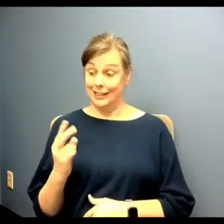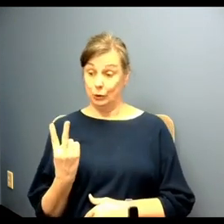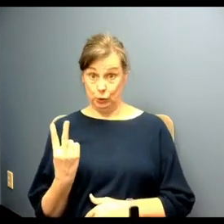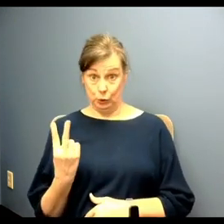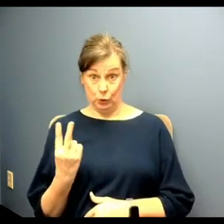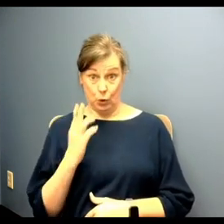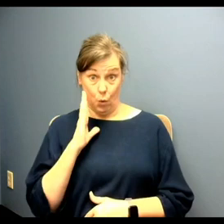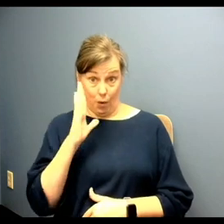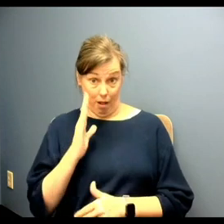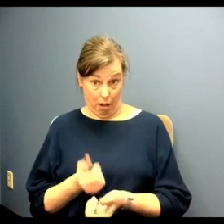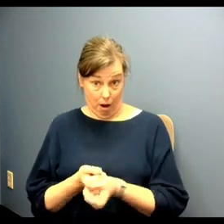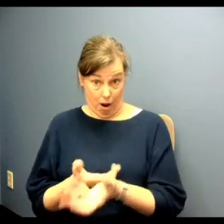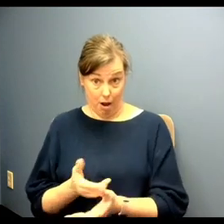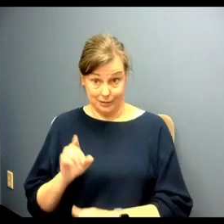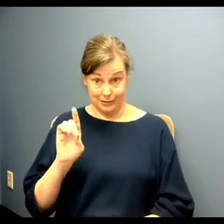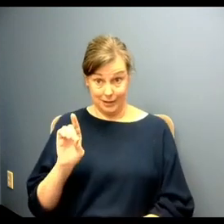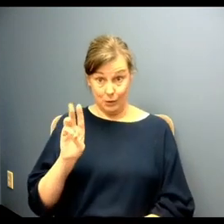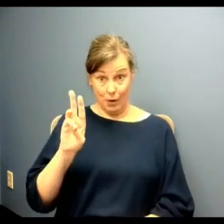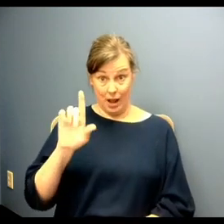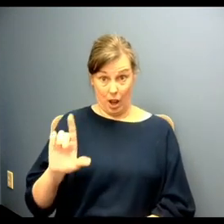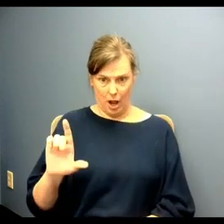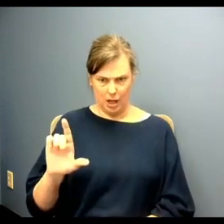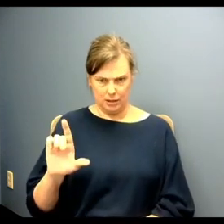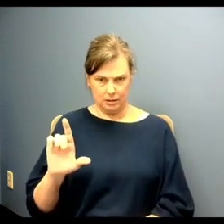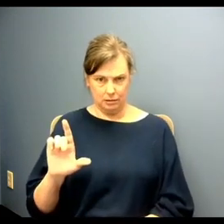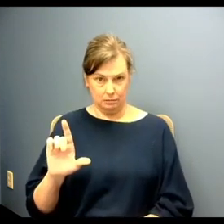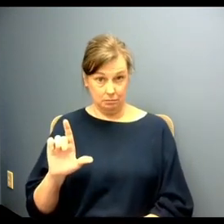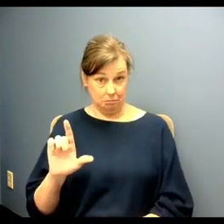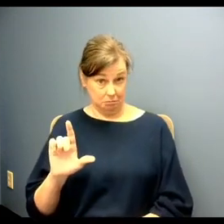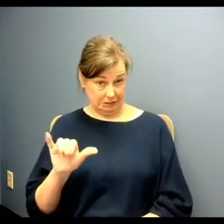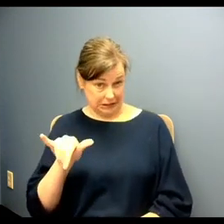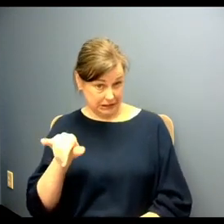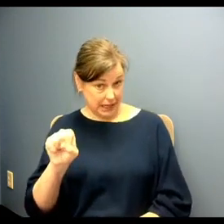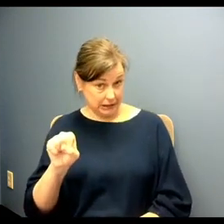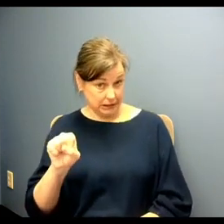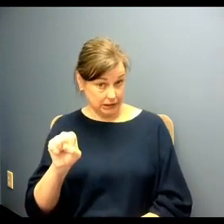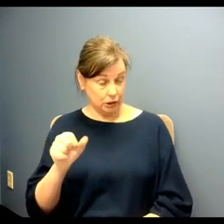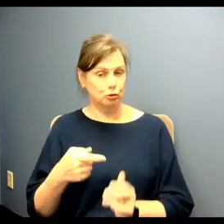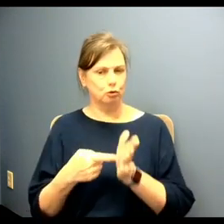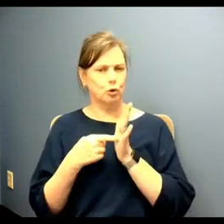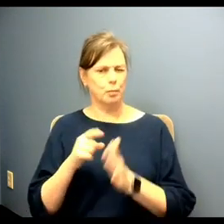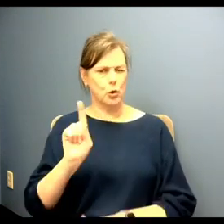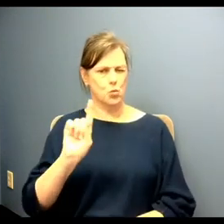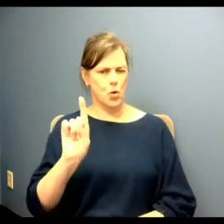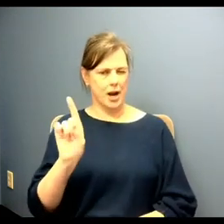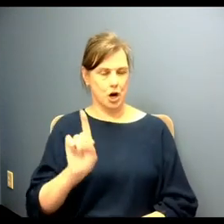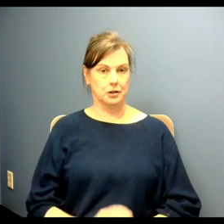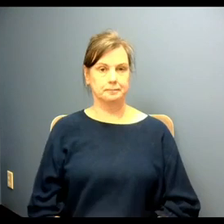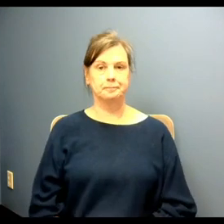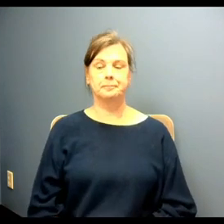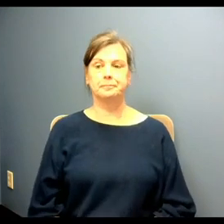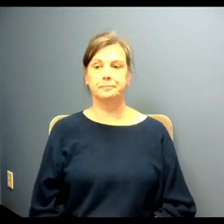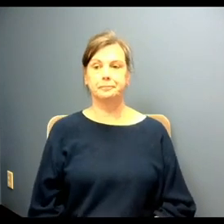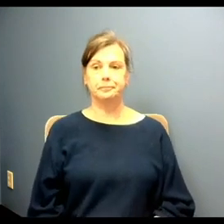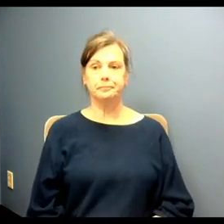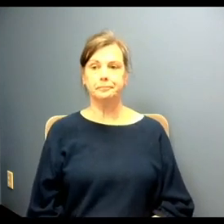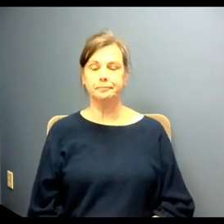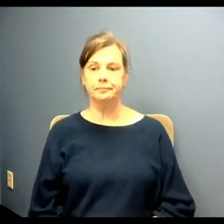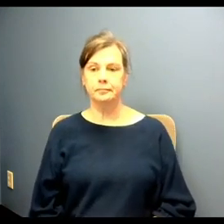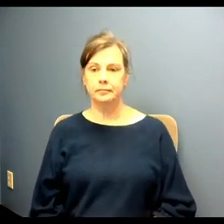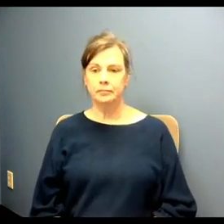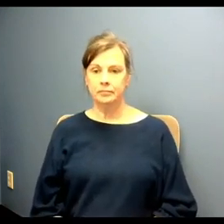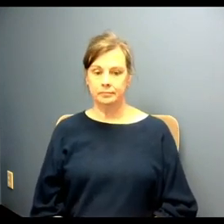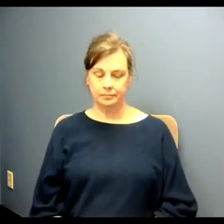so, where? Pause the video and see if you can find the area of deadweight loss if we're operating at 8 chia